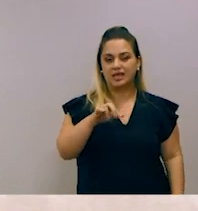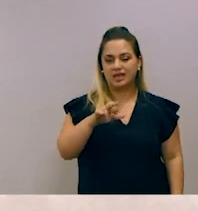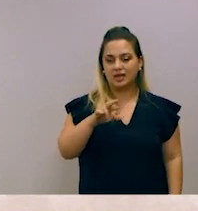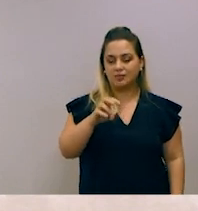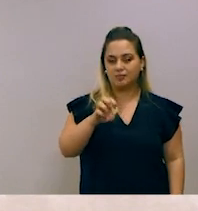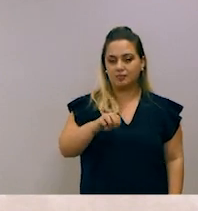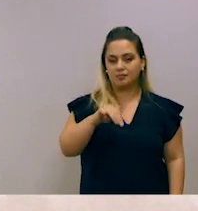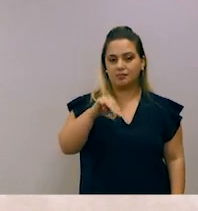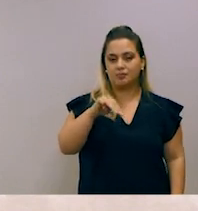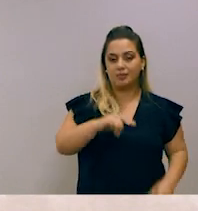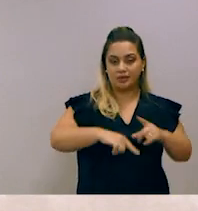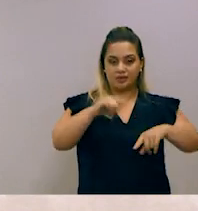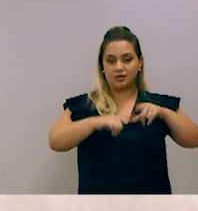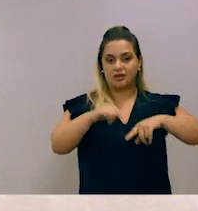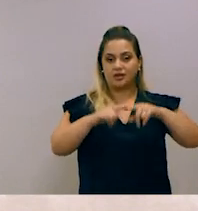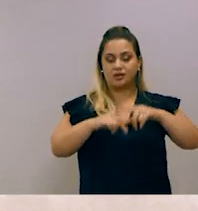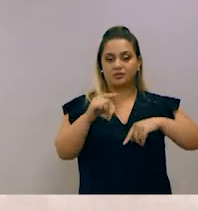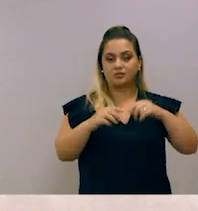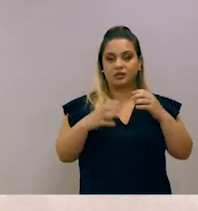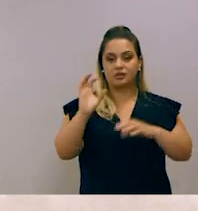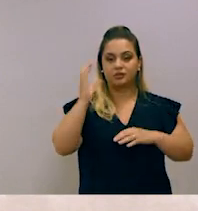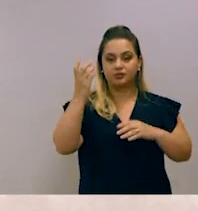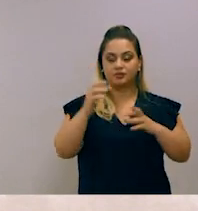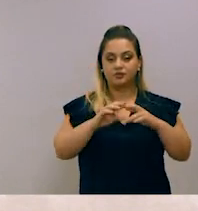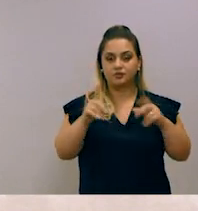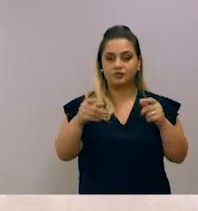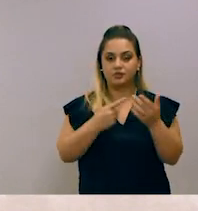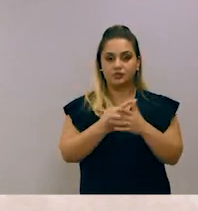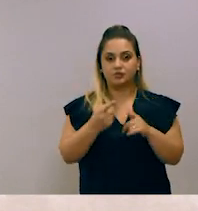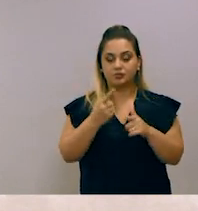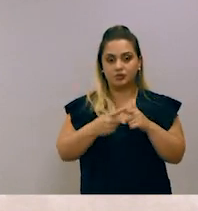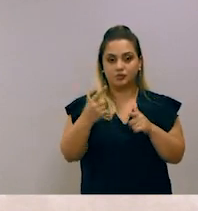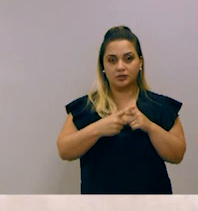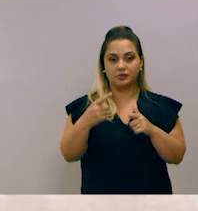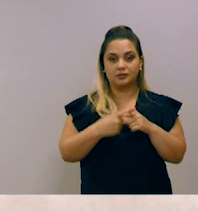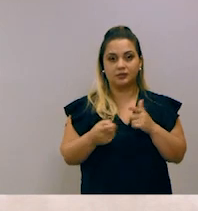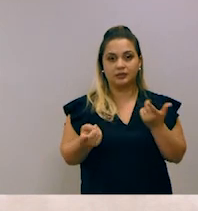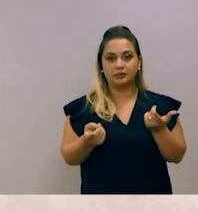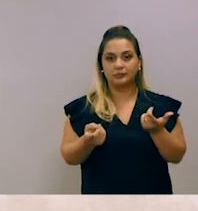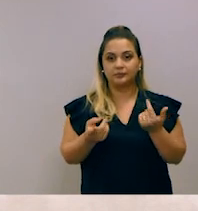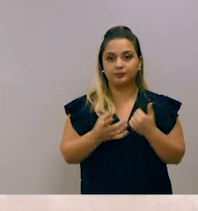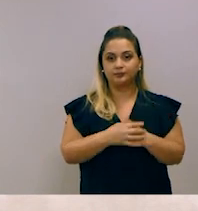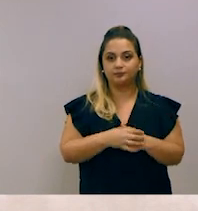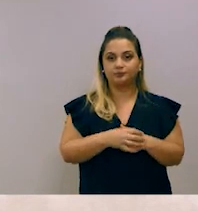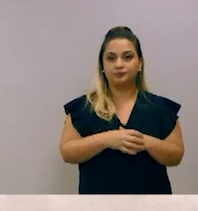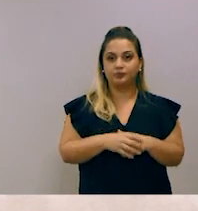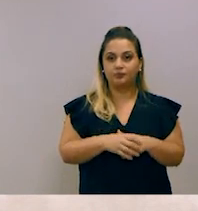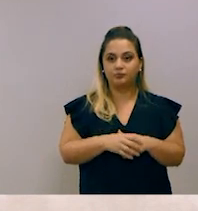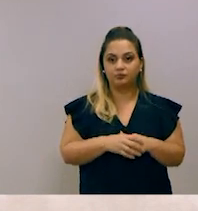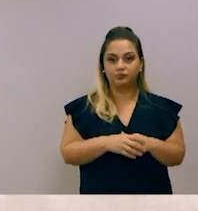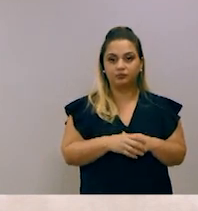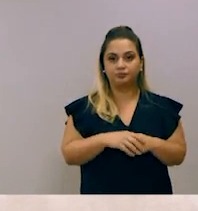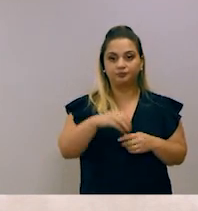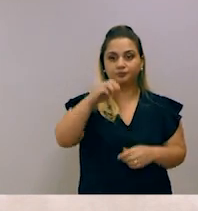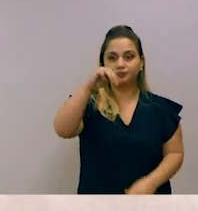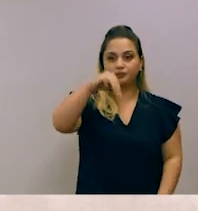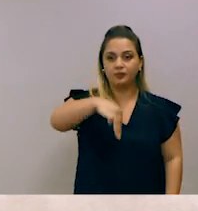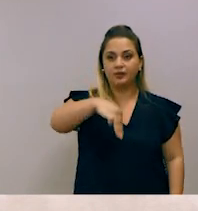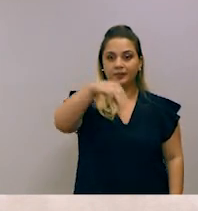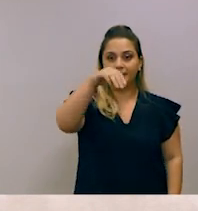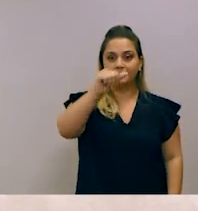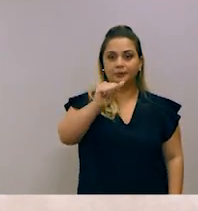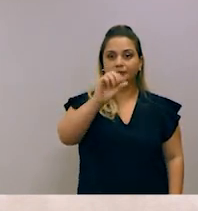the solution of material errors has used these two approaches to solve different problems. For example, in terms of machine learning,